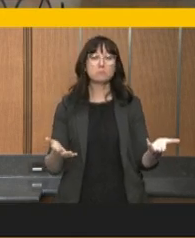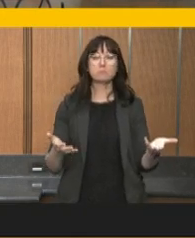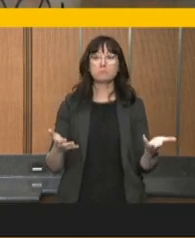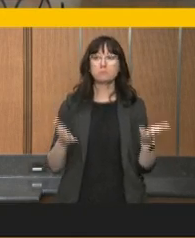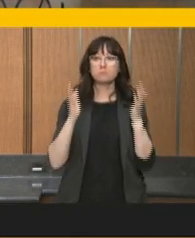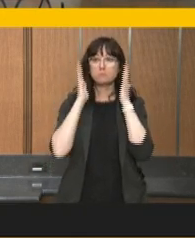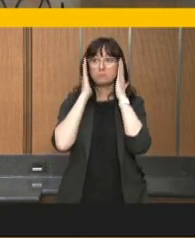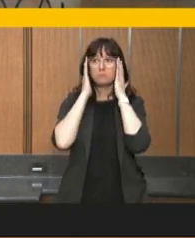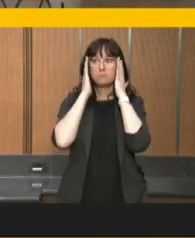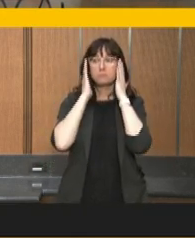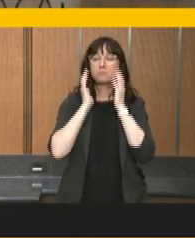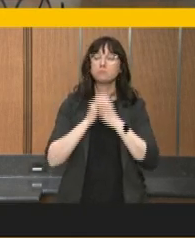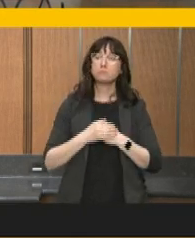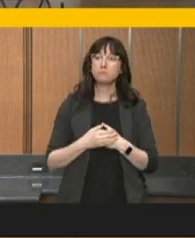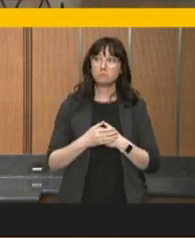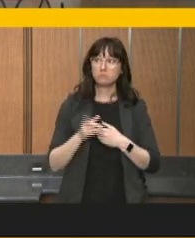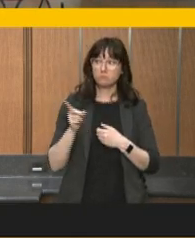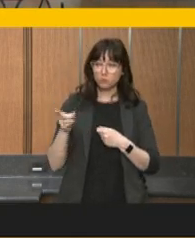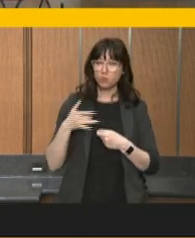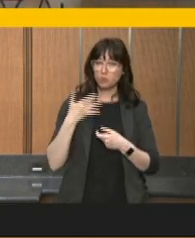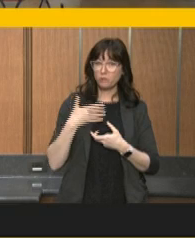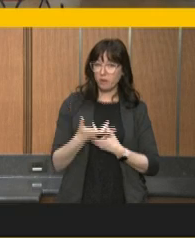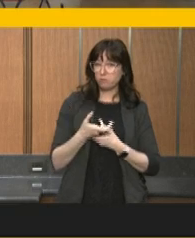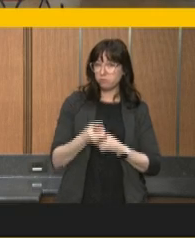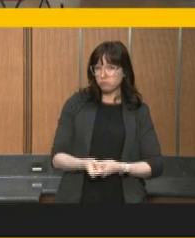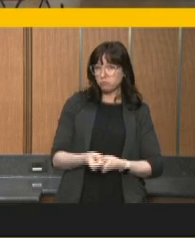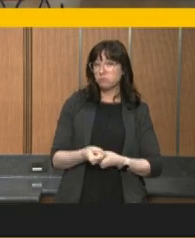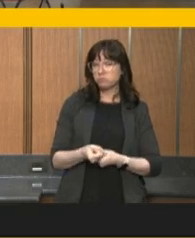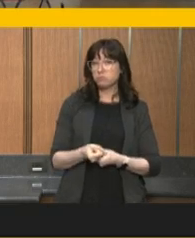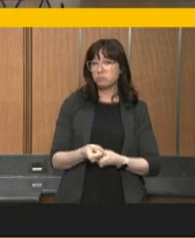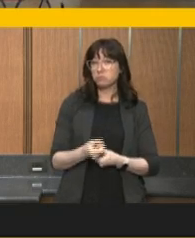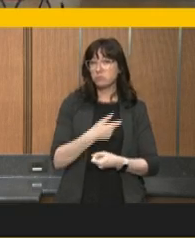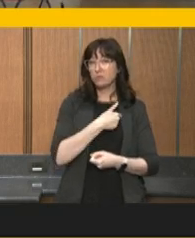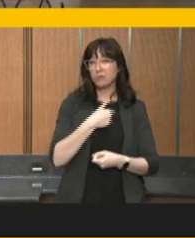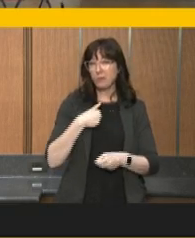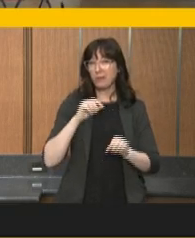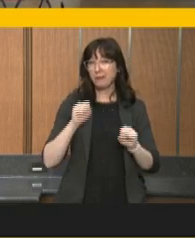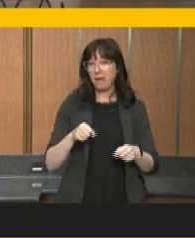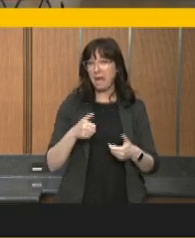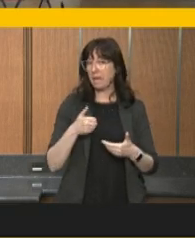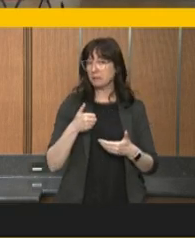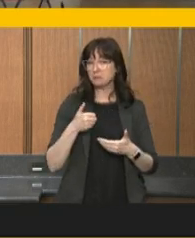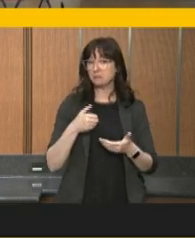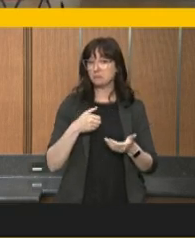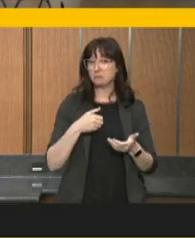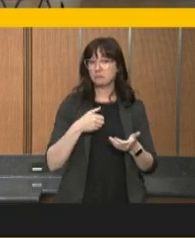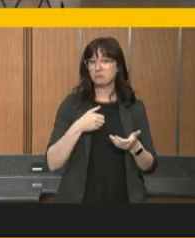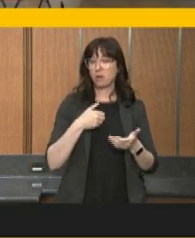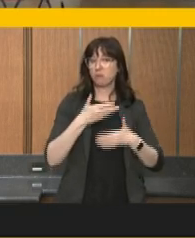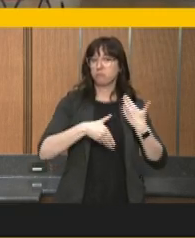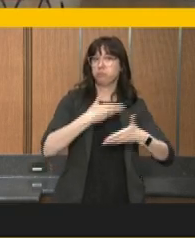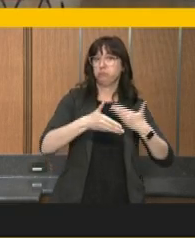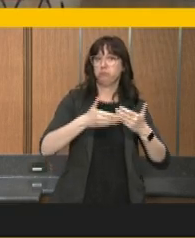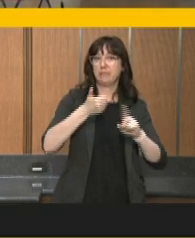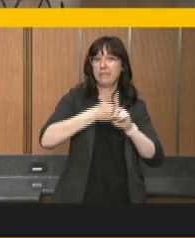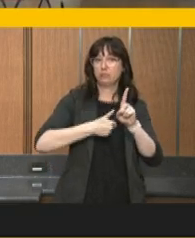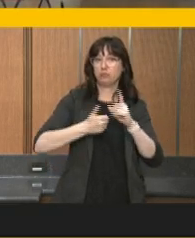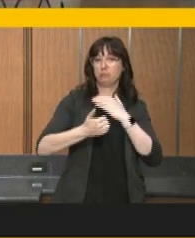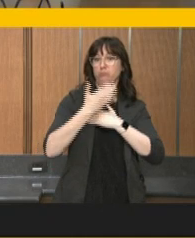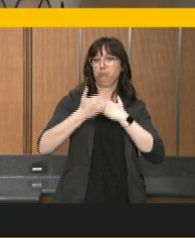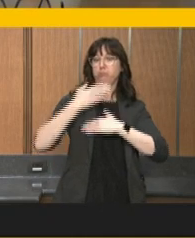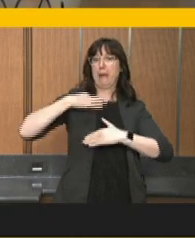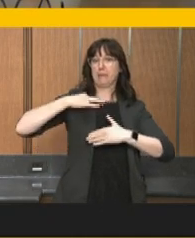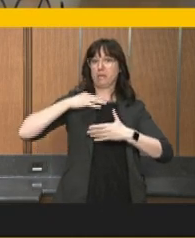how confident are you of being able to process so many applications? Thank you.